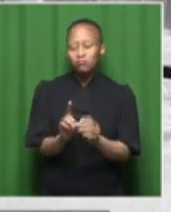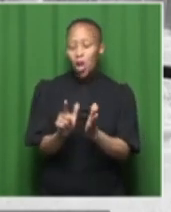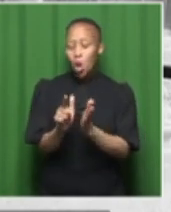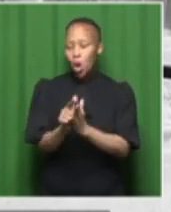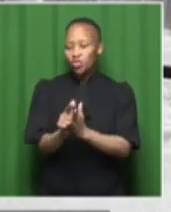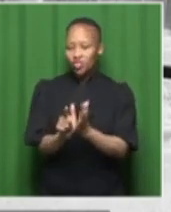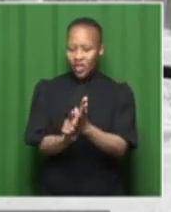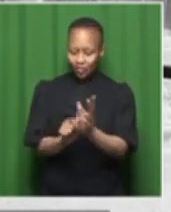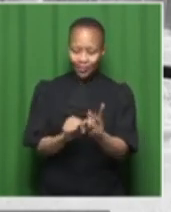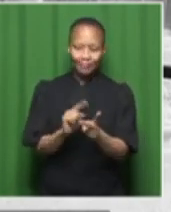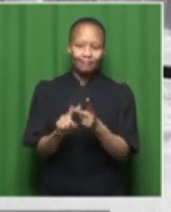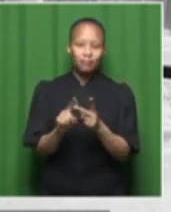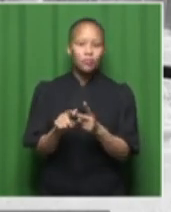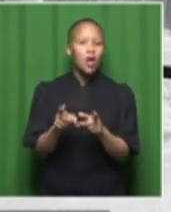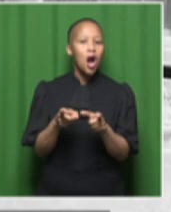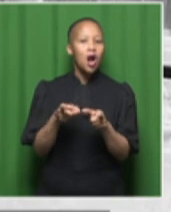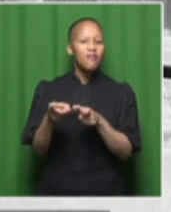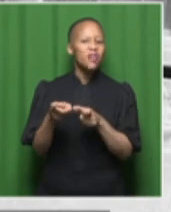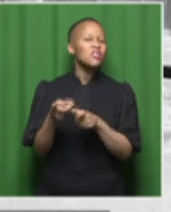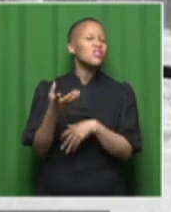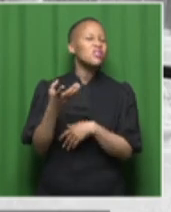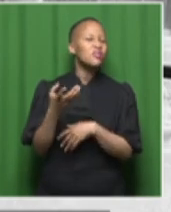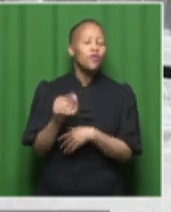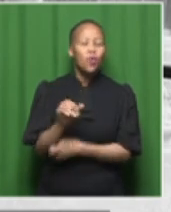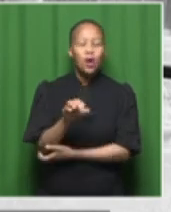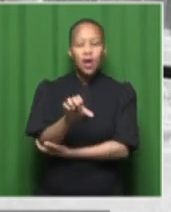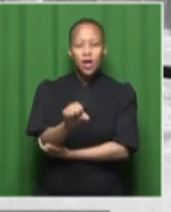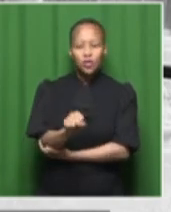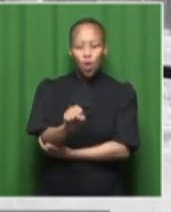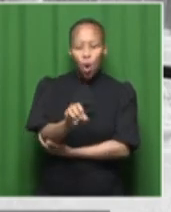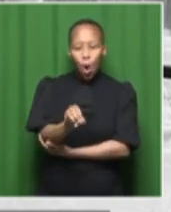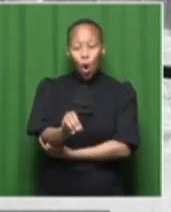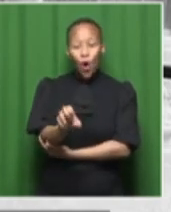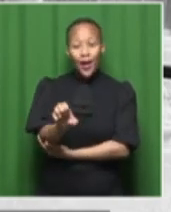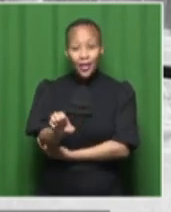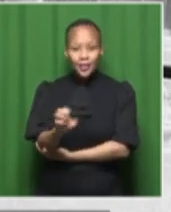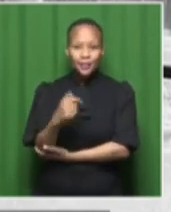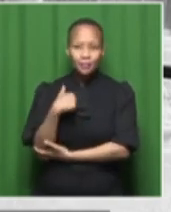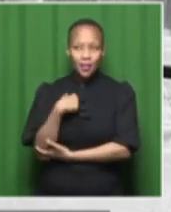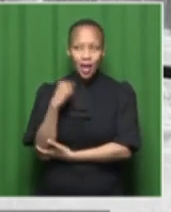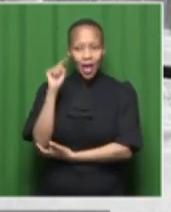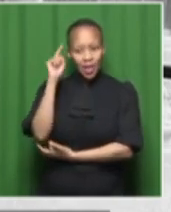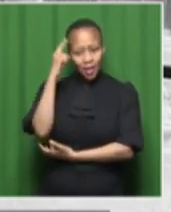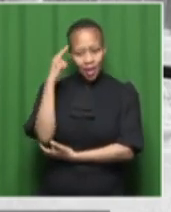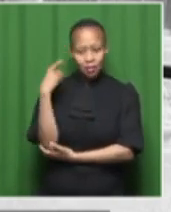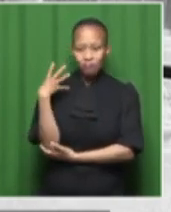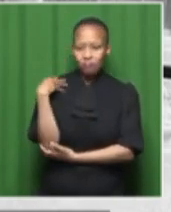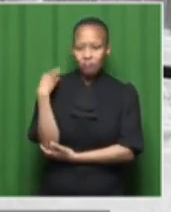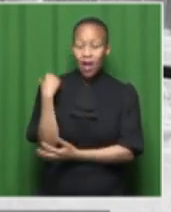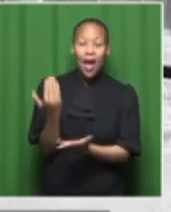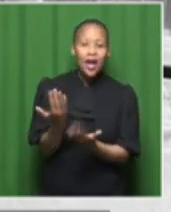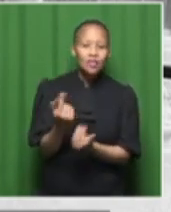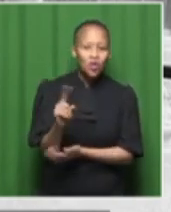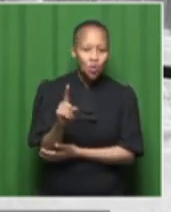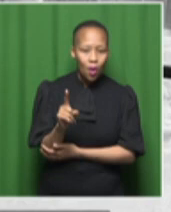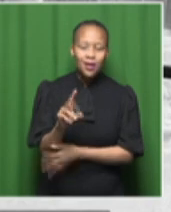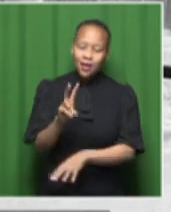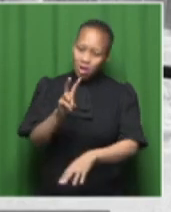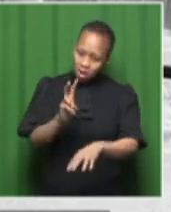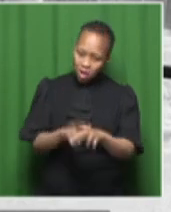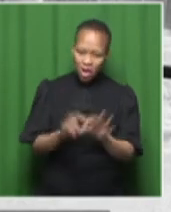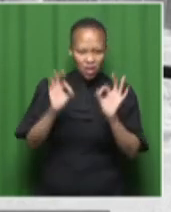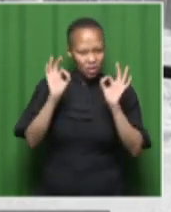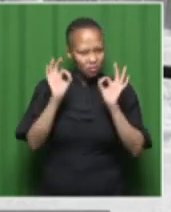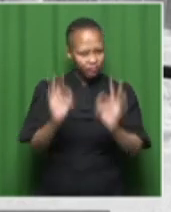governance around these SOEs. I think the minister expects the board to find three candidates, suitable